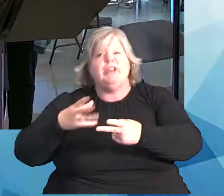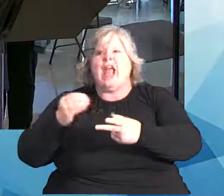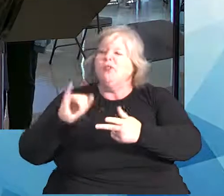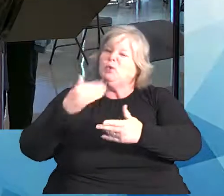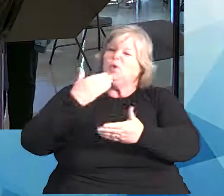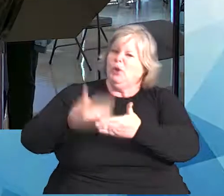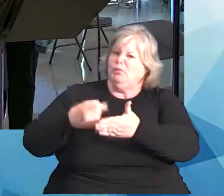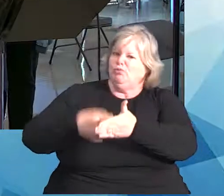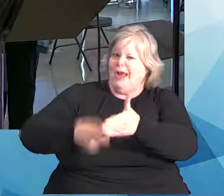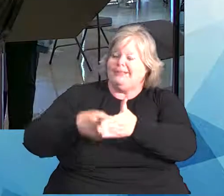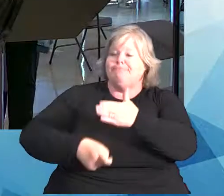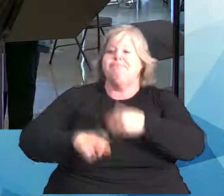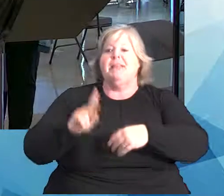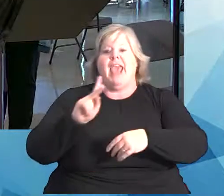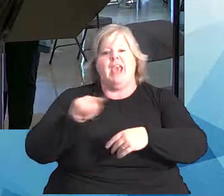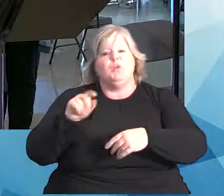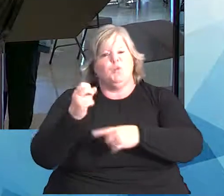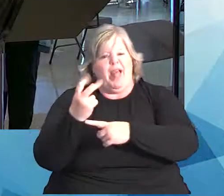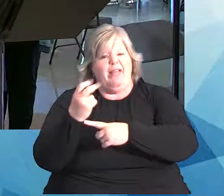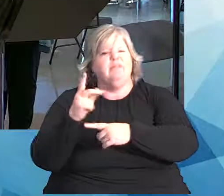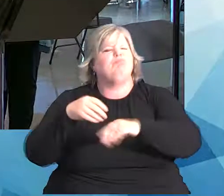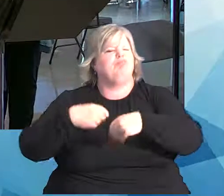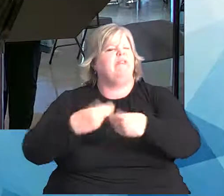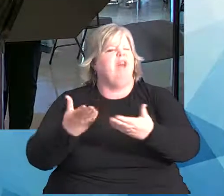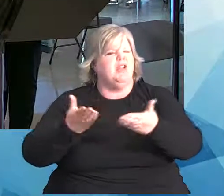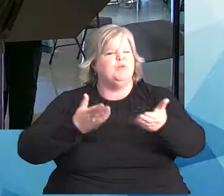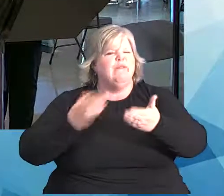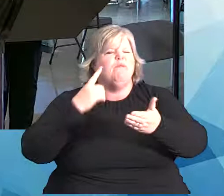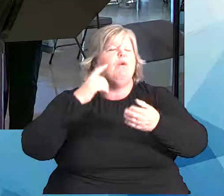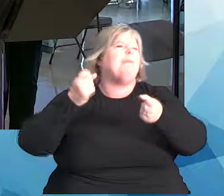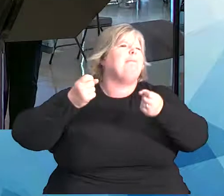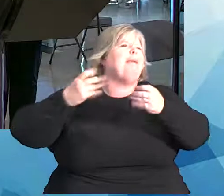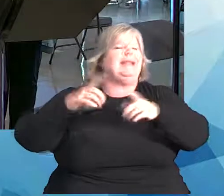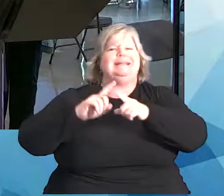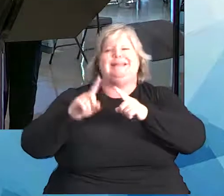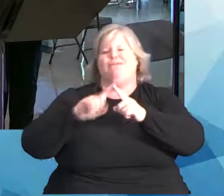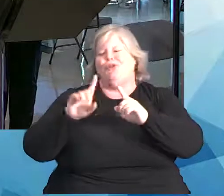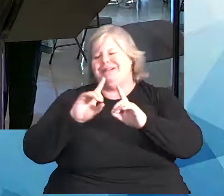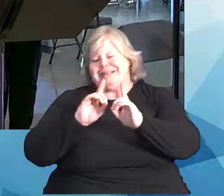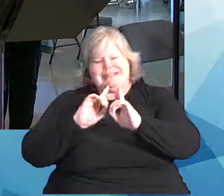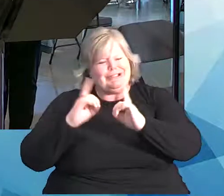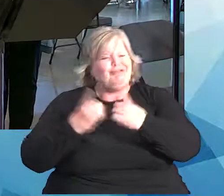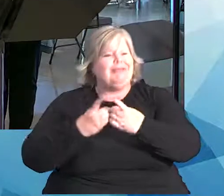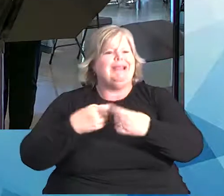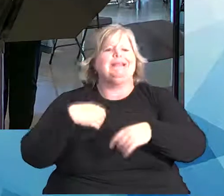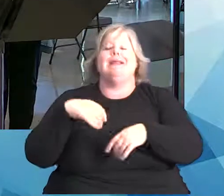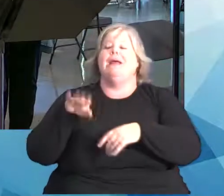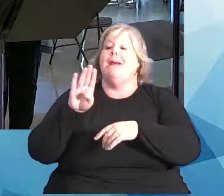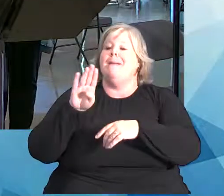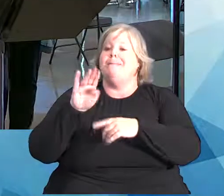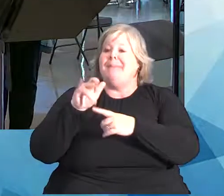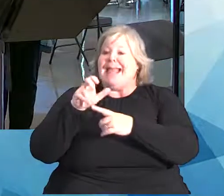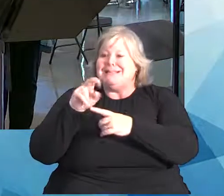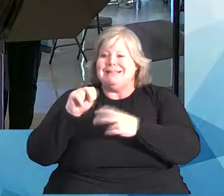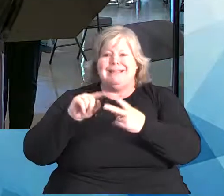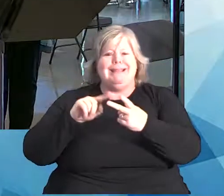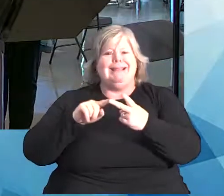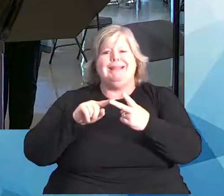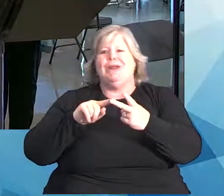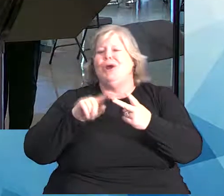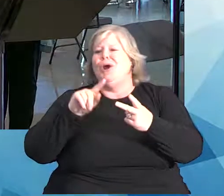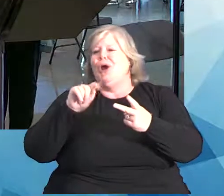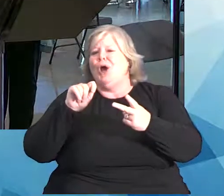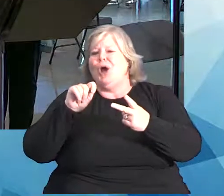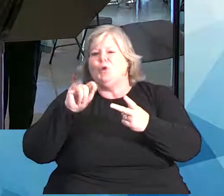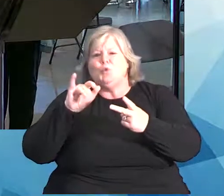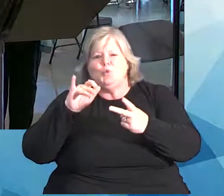K-12 currently provides services to many Arizona districts, including Benson, Tucson, Tombstone, and Thatcher Unified